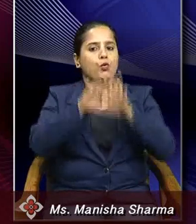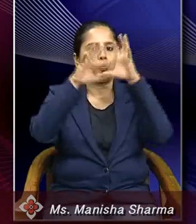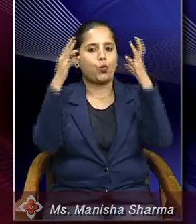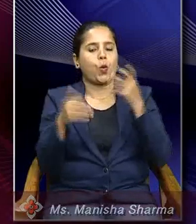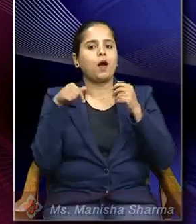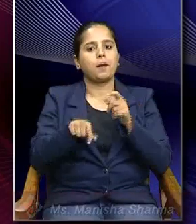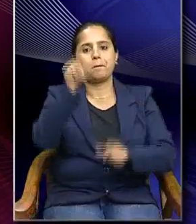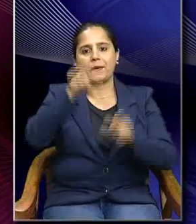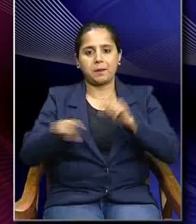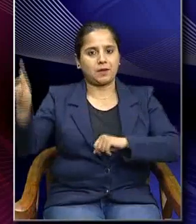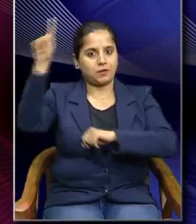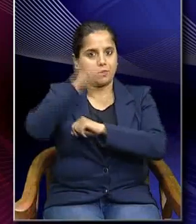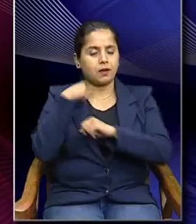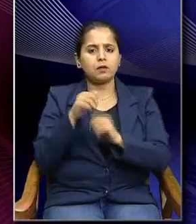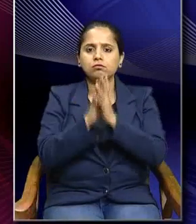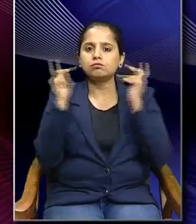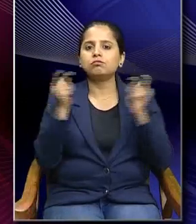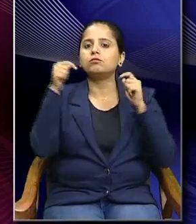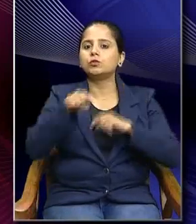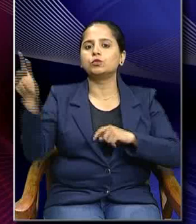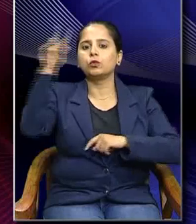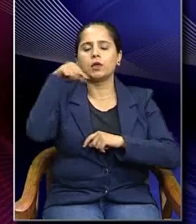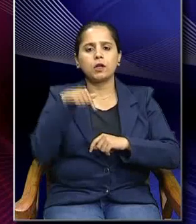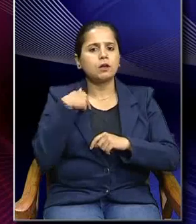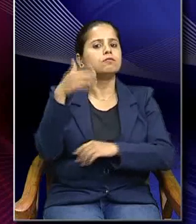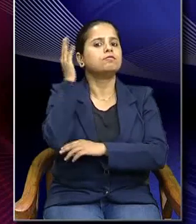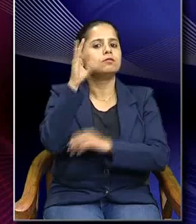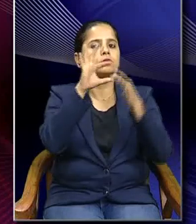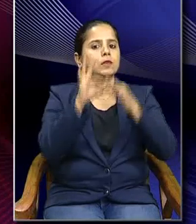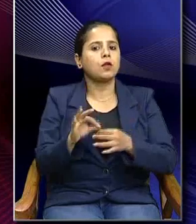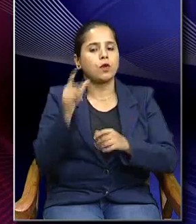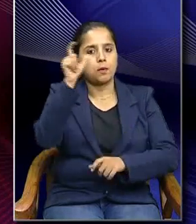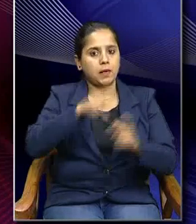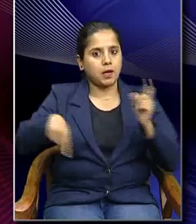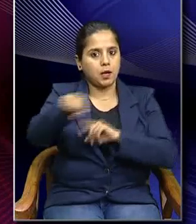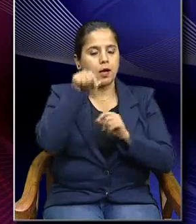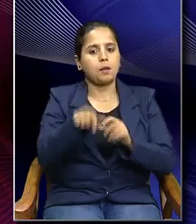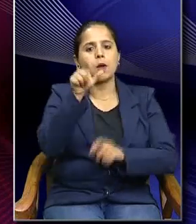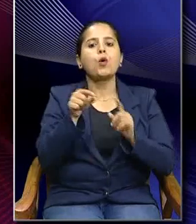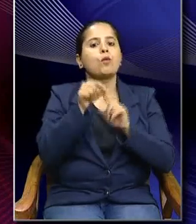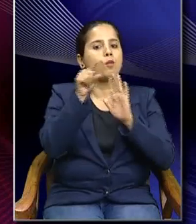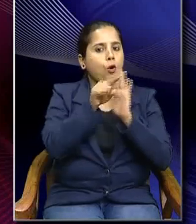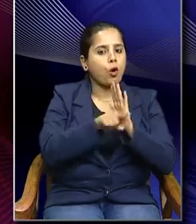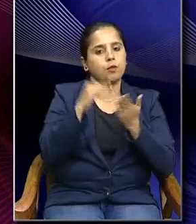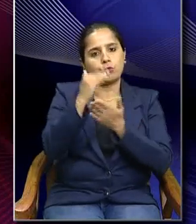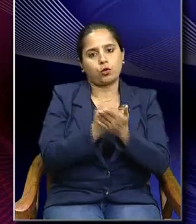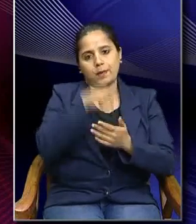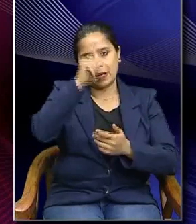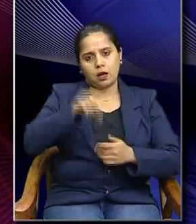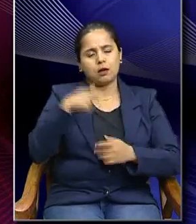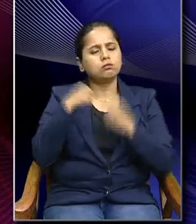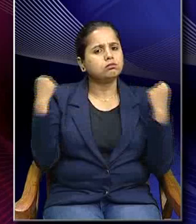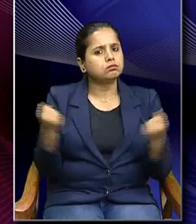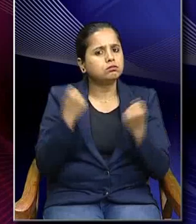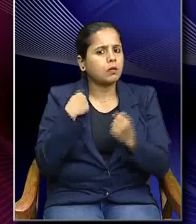of observation, today's lecture is on population policies and programs in India. It is an effort to understand